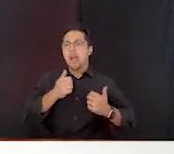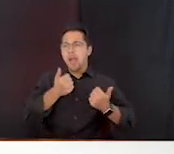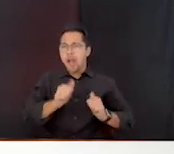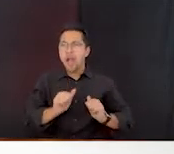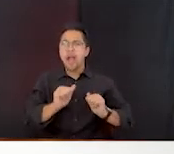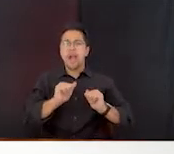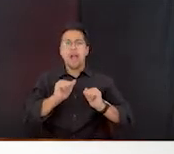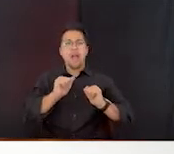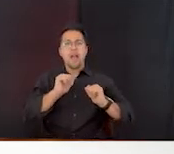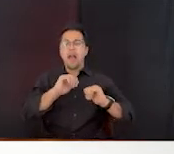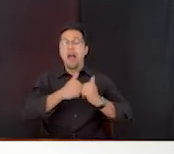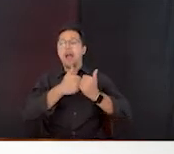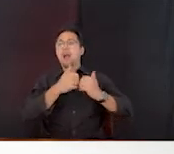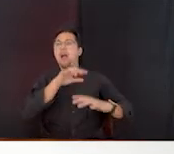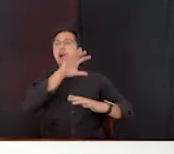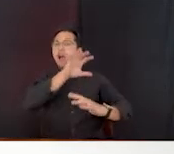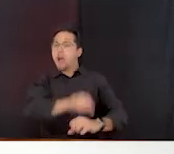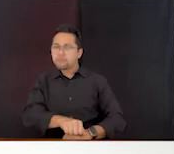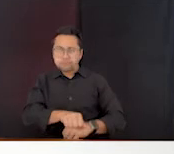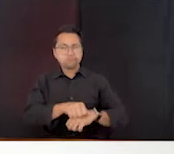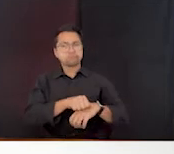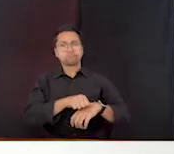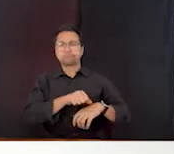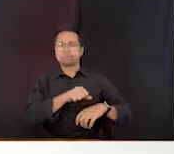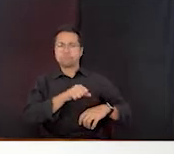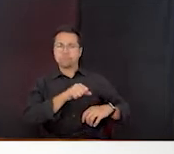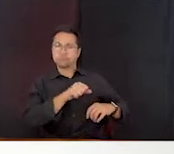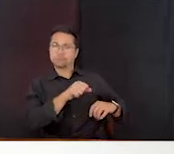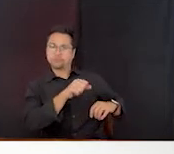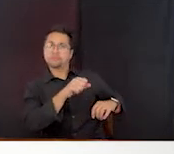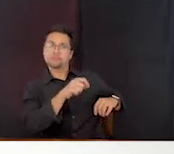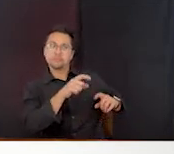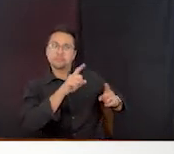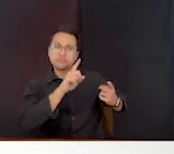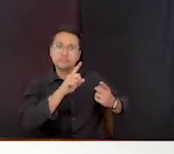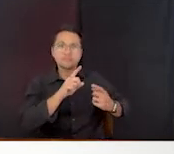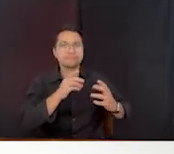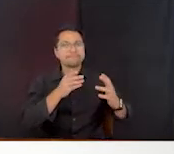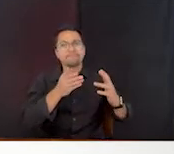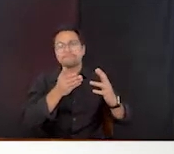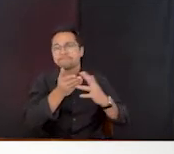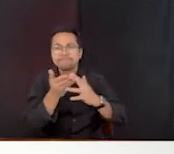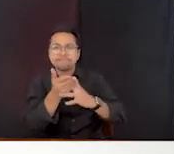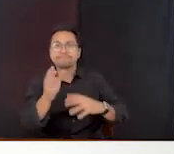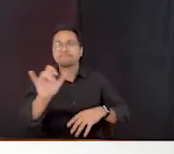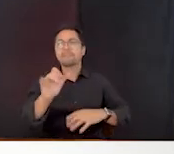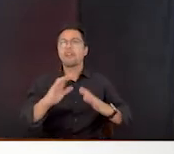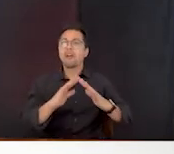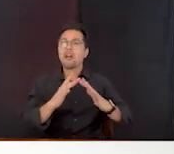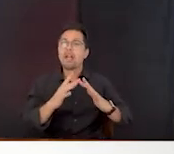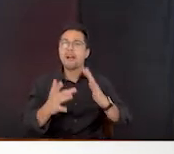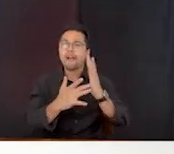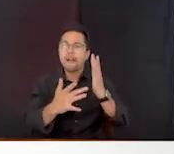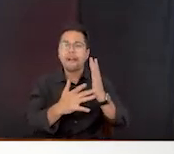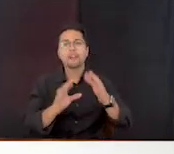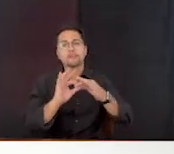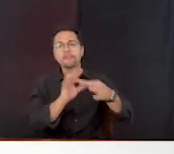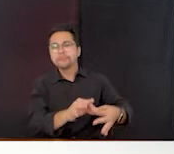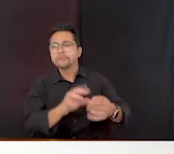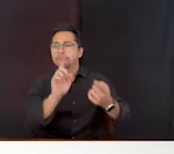it, is the notion that students with disabilities, because of their experiences leading up to the pandemic, had more